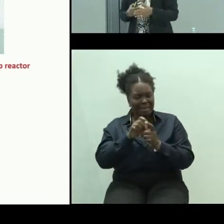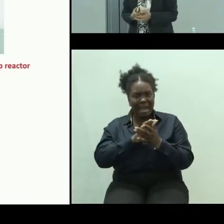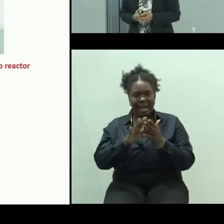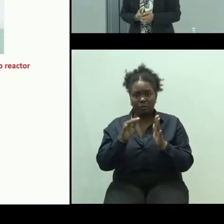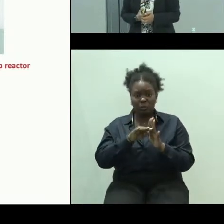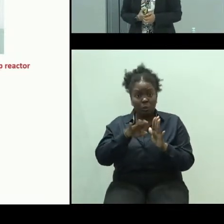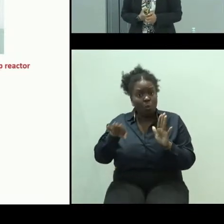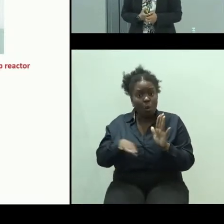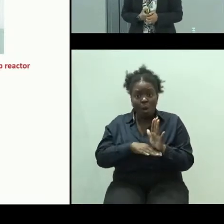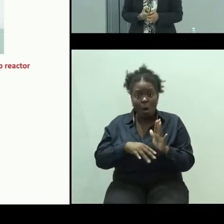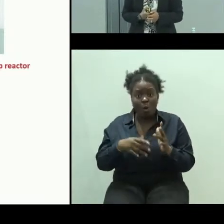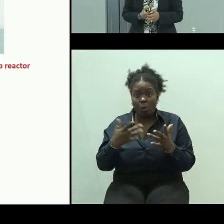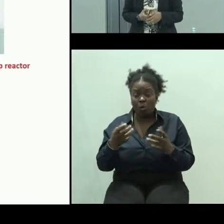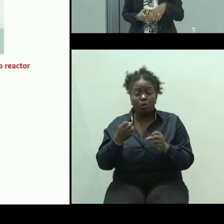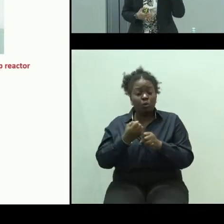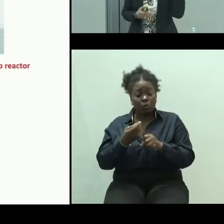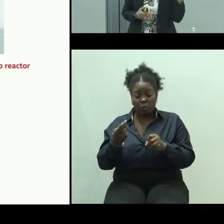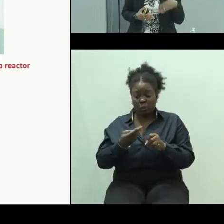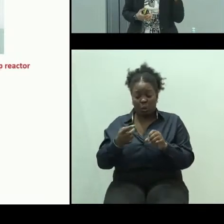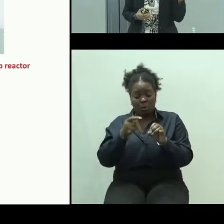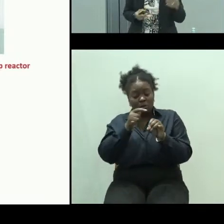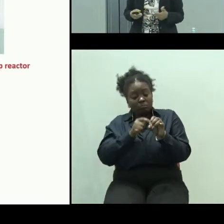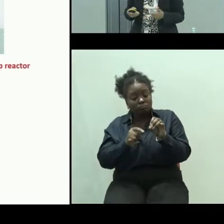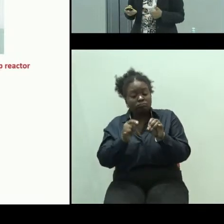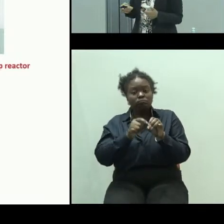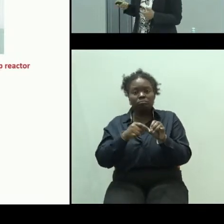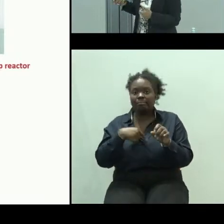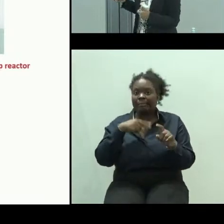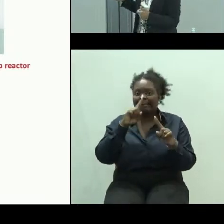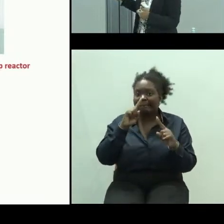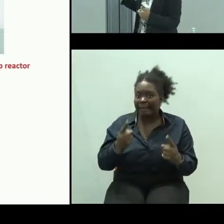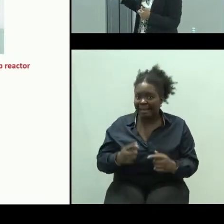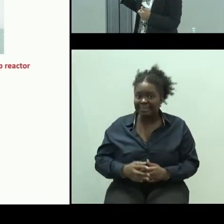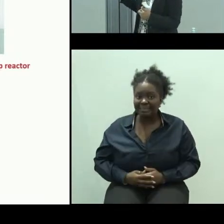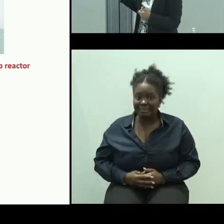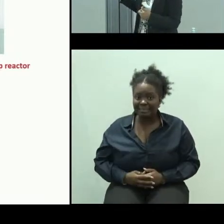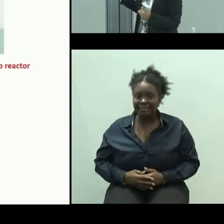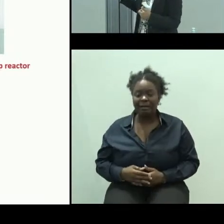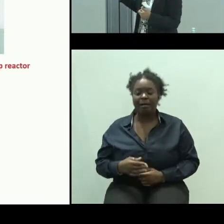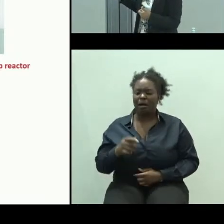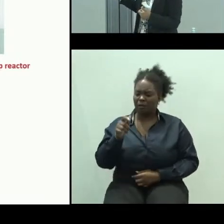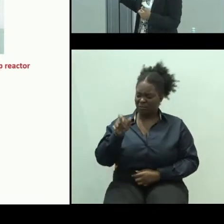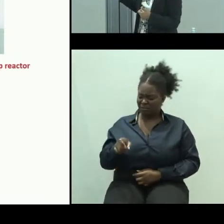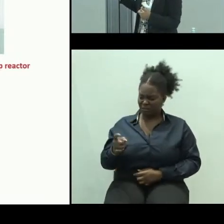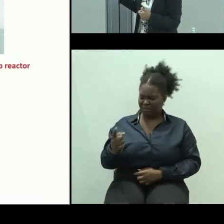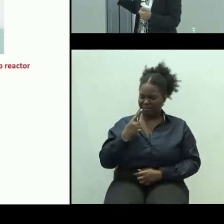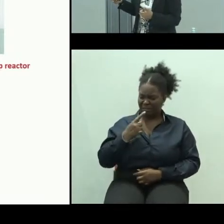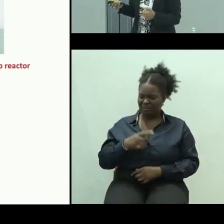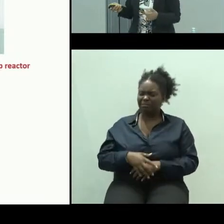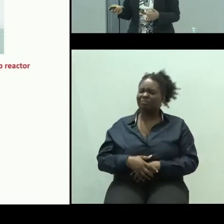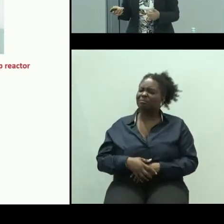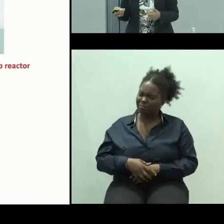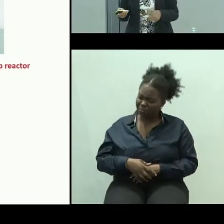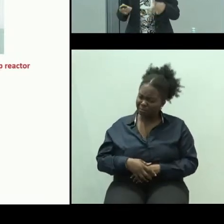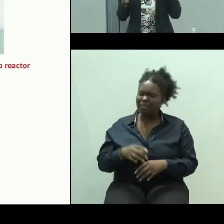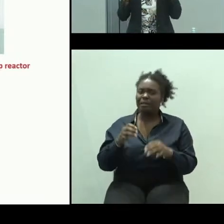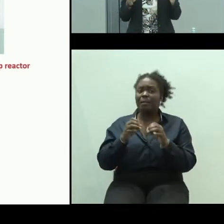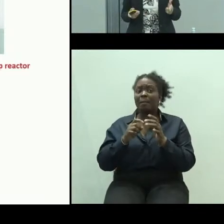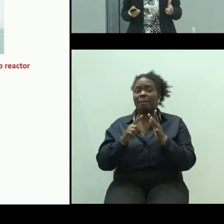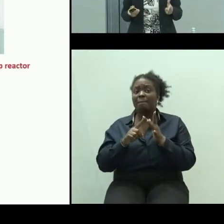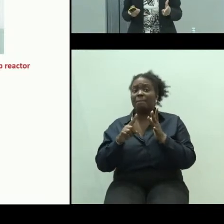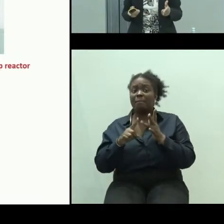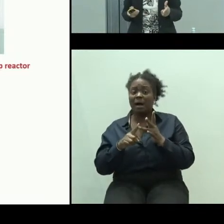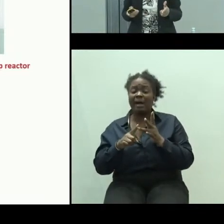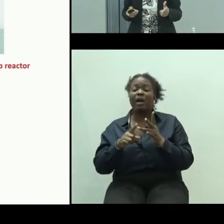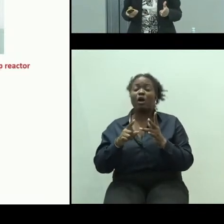have trouble transporting glucose into the cell. Okay. And then he says, well, if we're in a bioreactor, we can